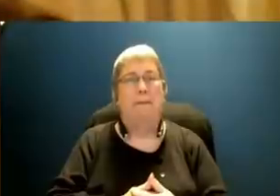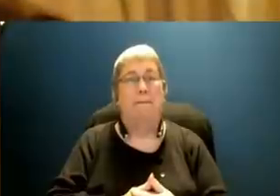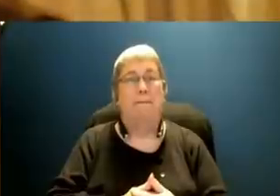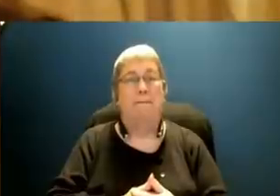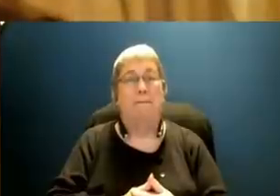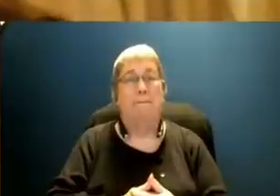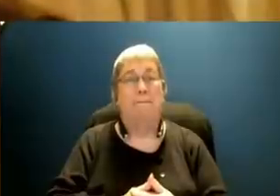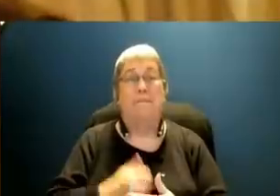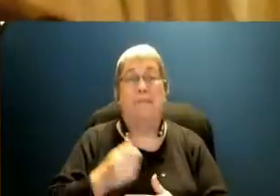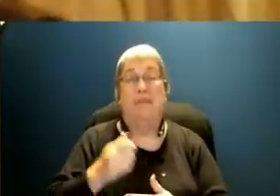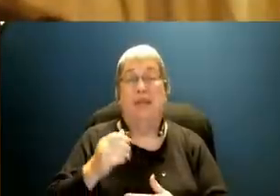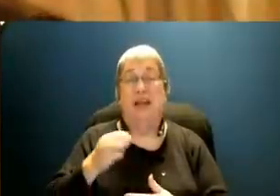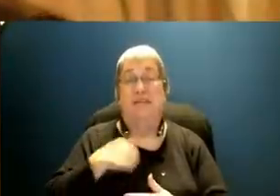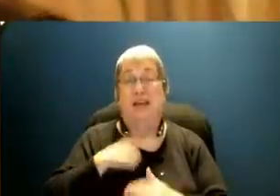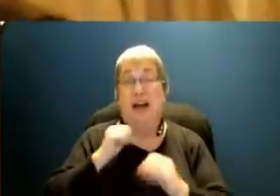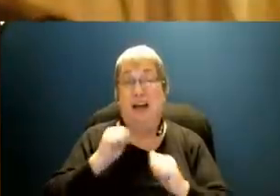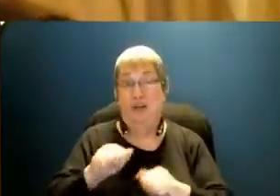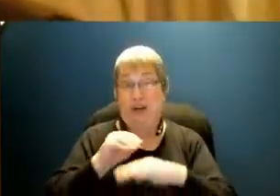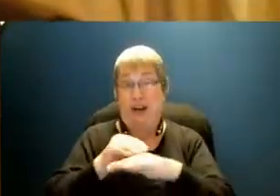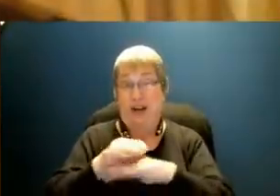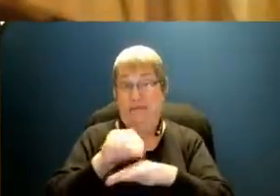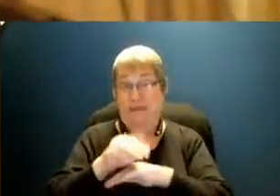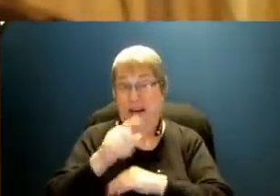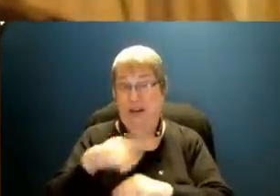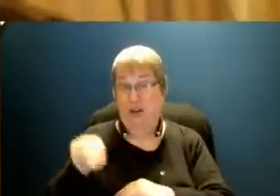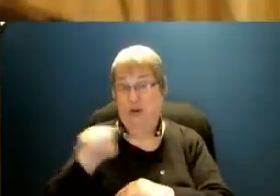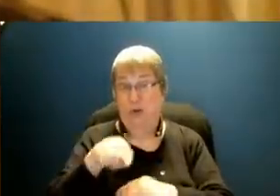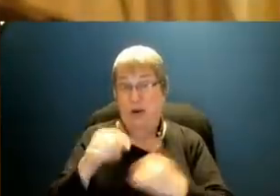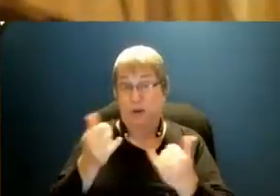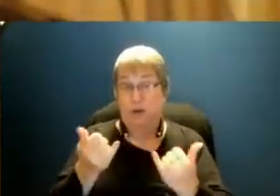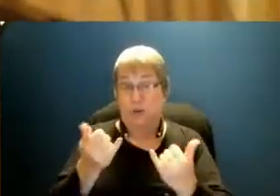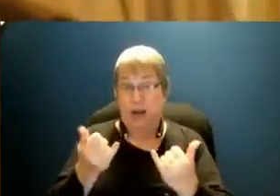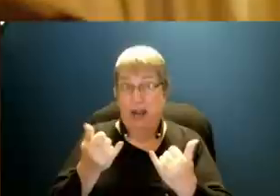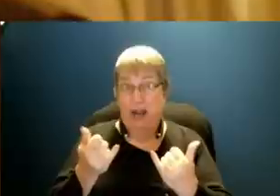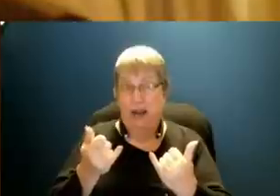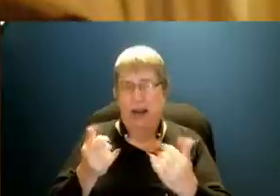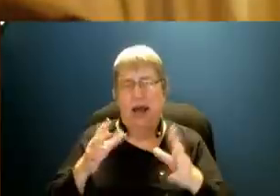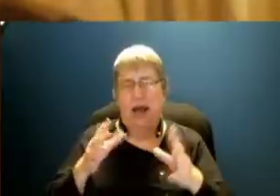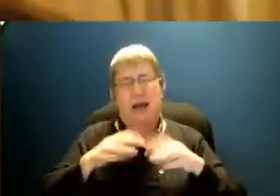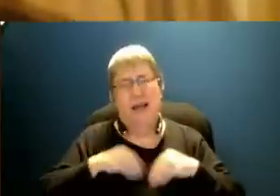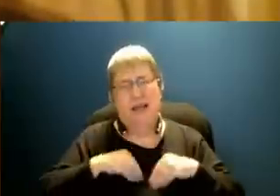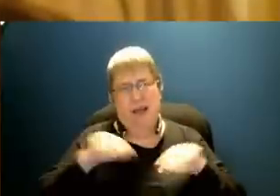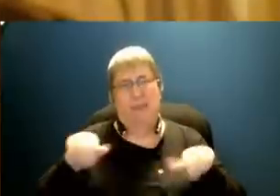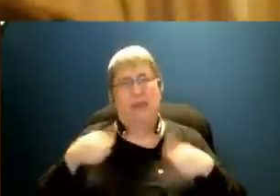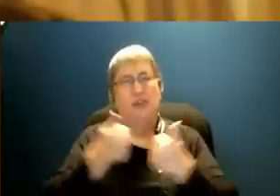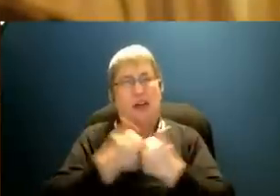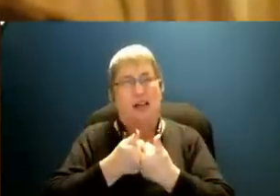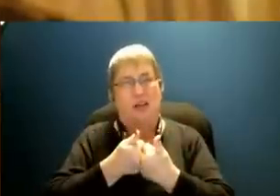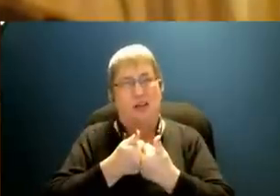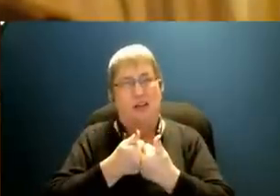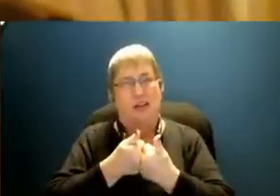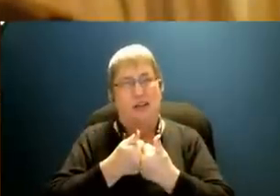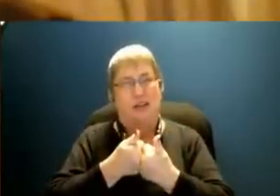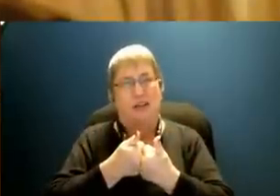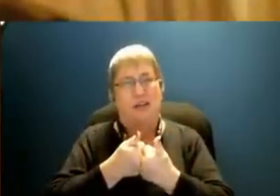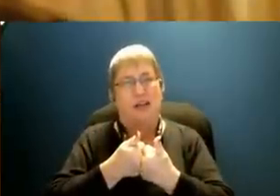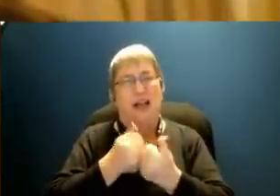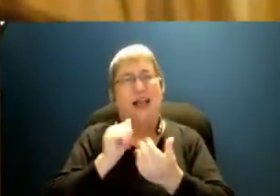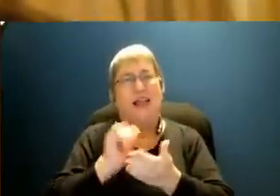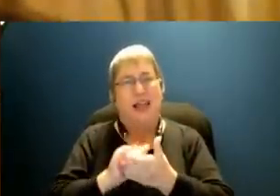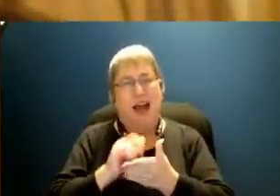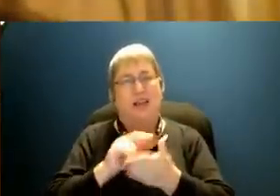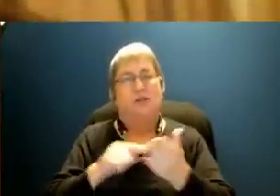If I could give some advice today, it would be to take on those challenges presented to you. Those are what give you